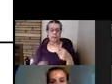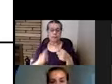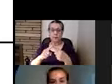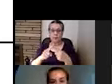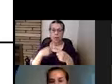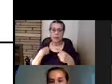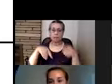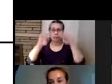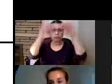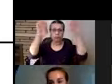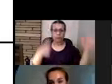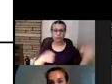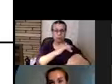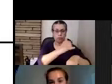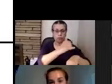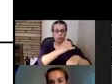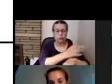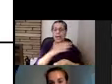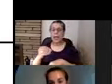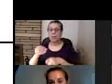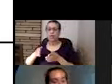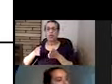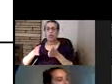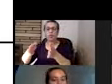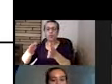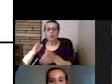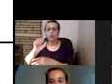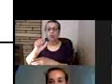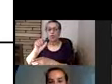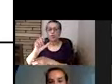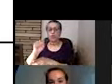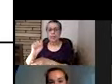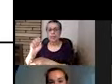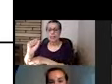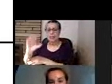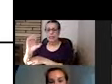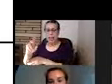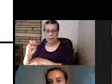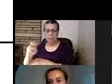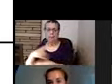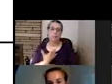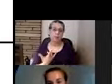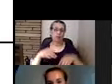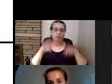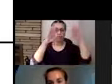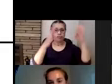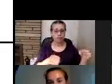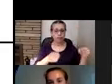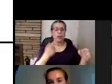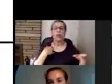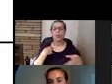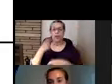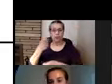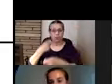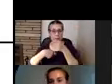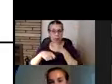vending machines and streetscape fare vending machines. Station fare vending machines will mostly replace the fare vending machines you